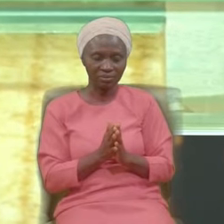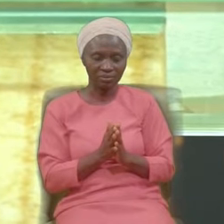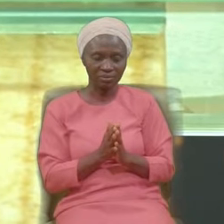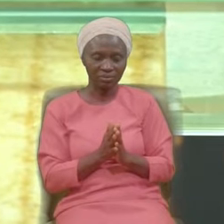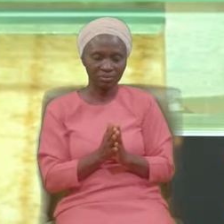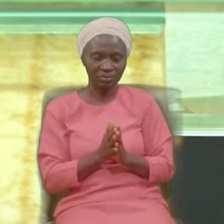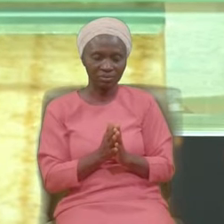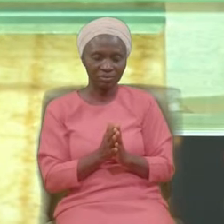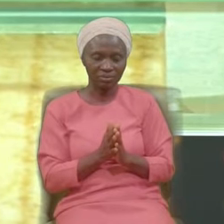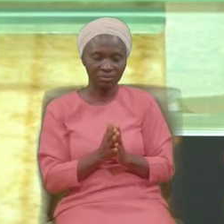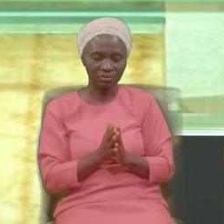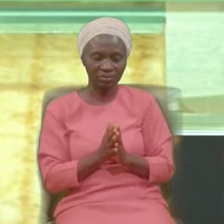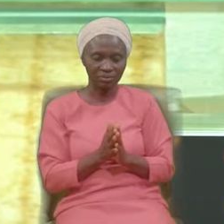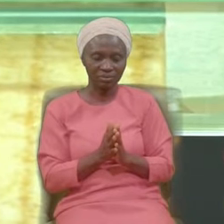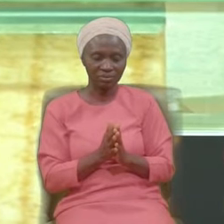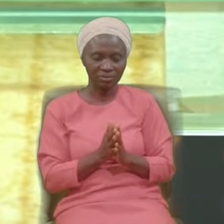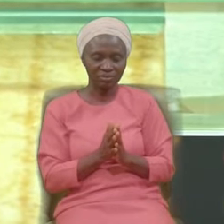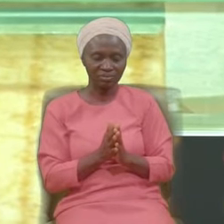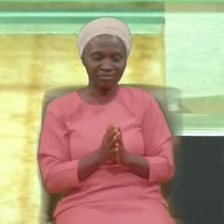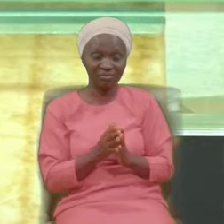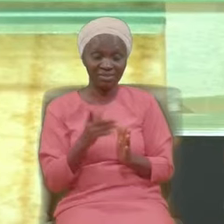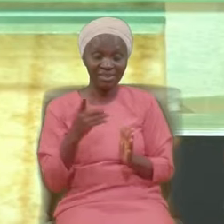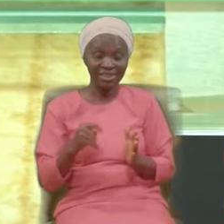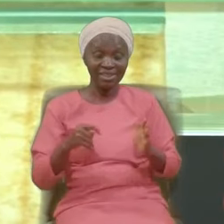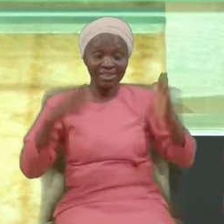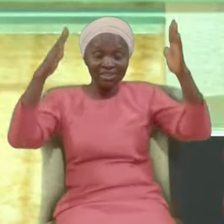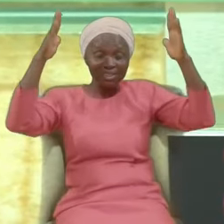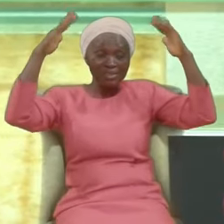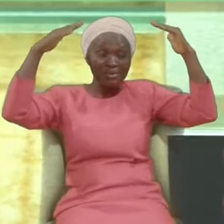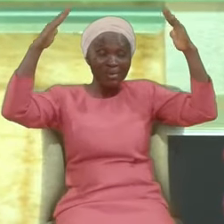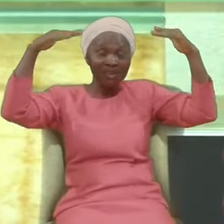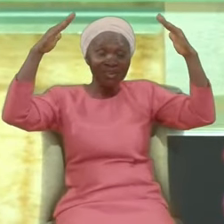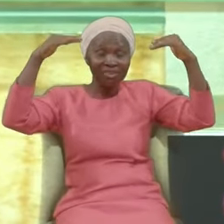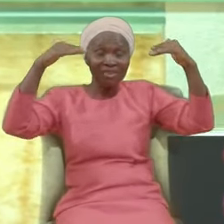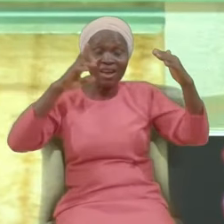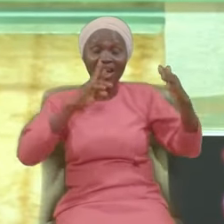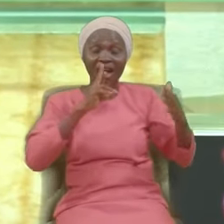The rains are beginning to fall.